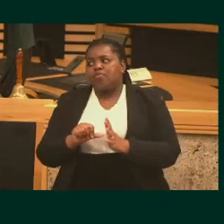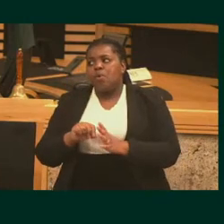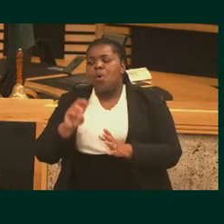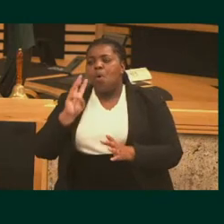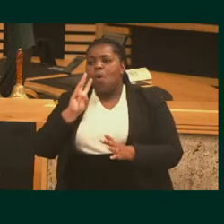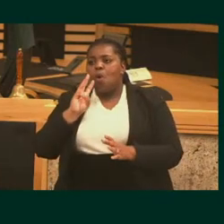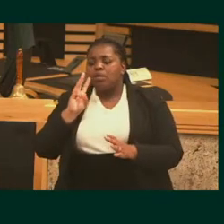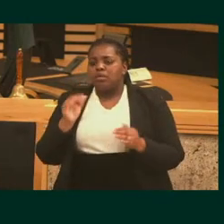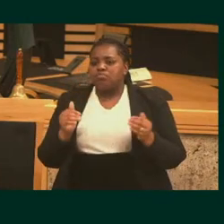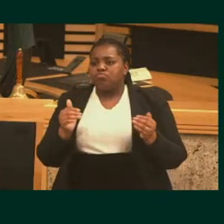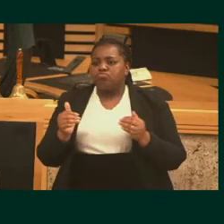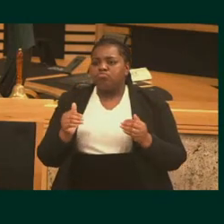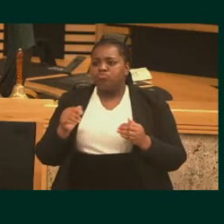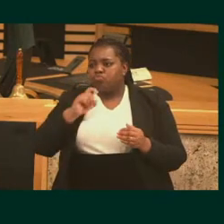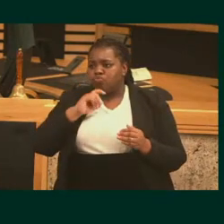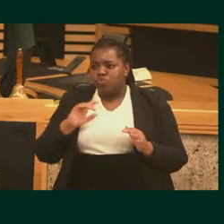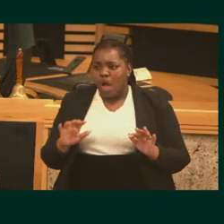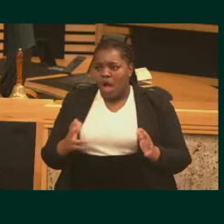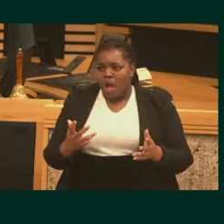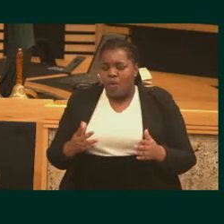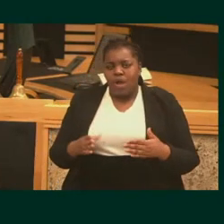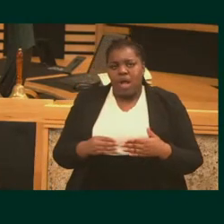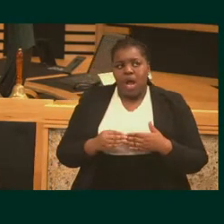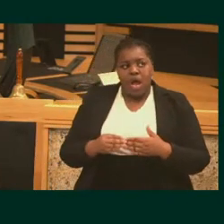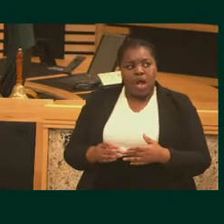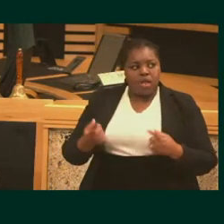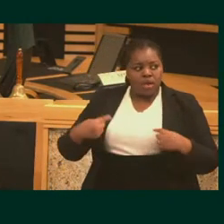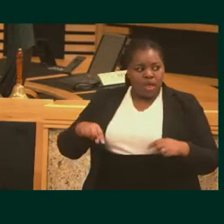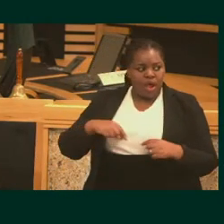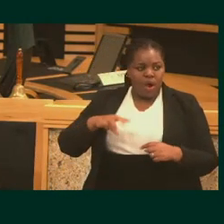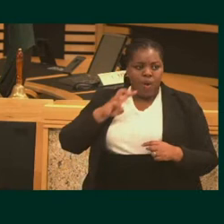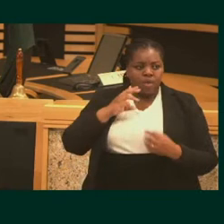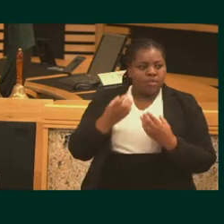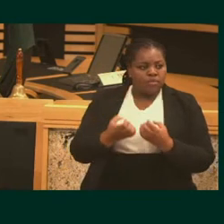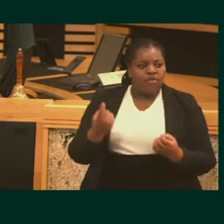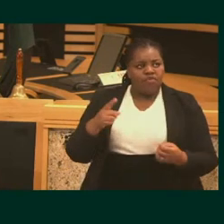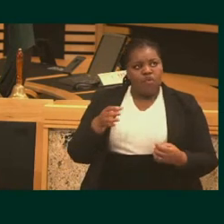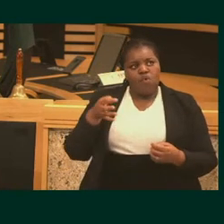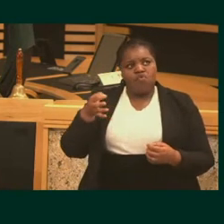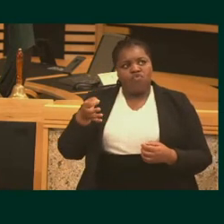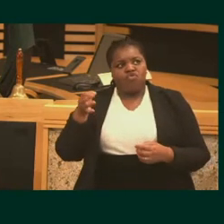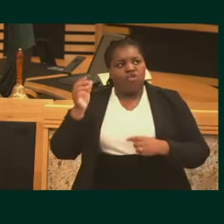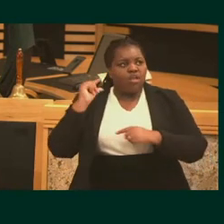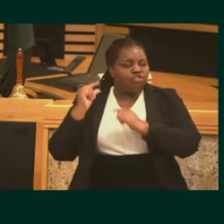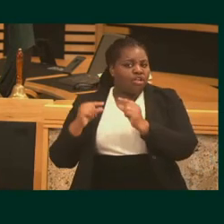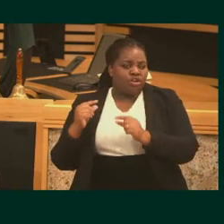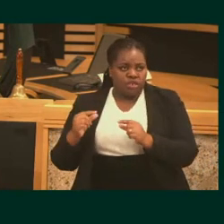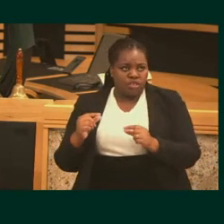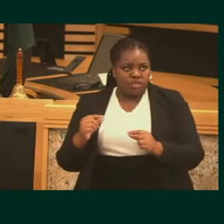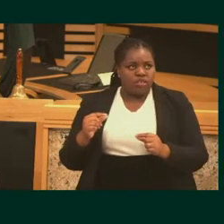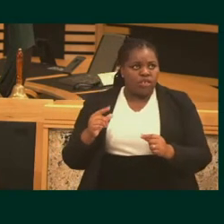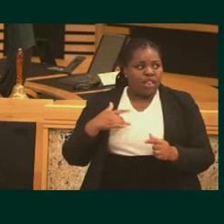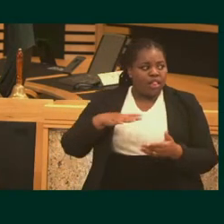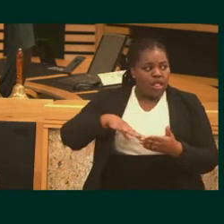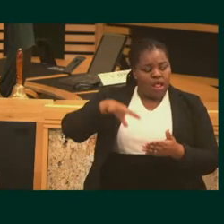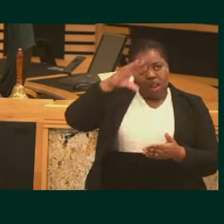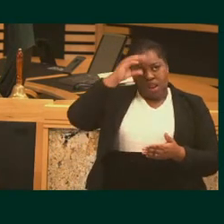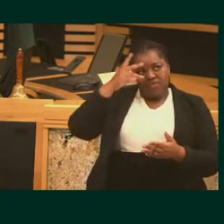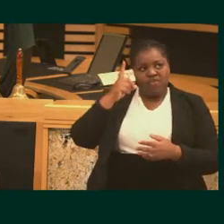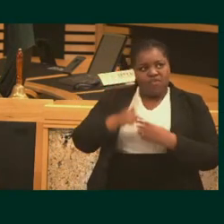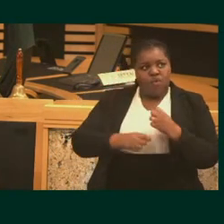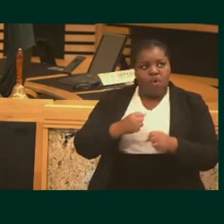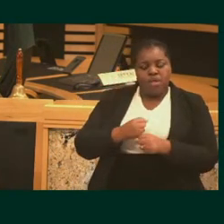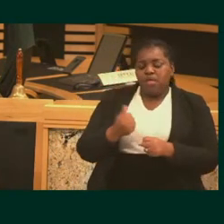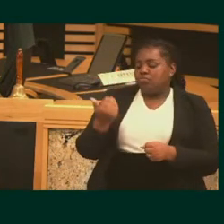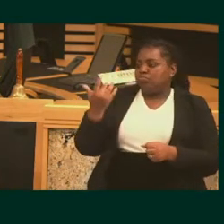use and the need to safeguard our precious Water Resources for future Generations the lessons learned during the years of